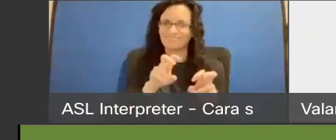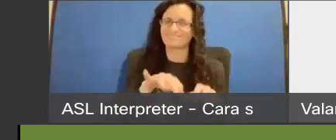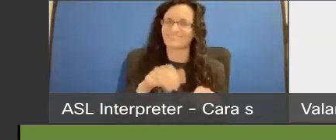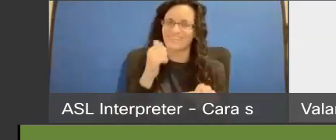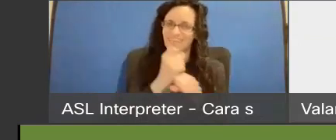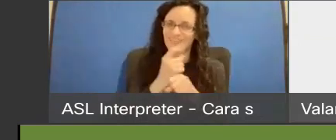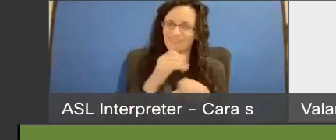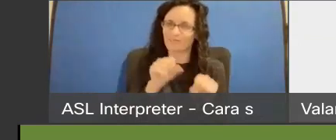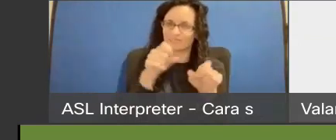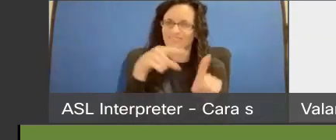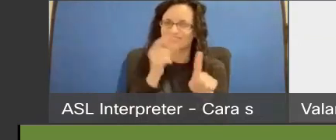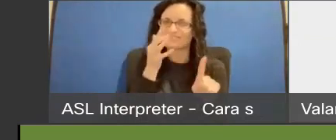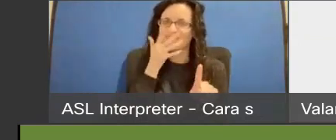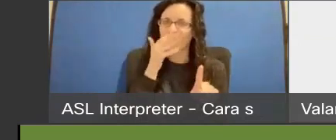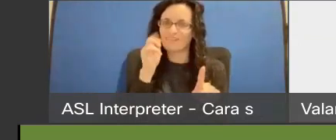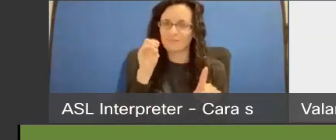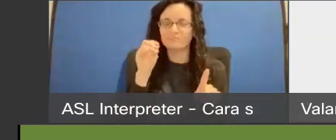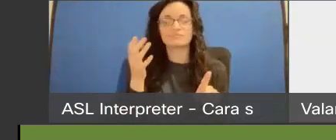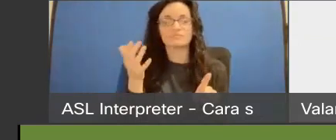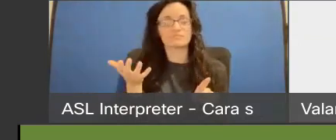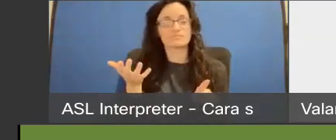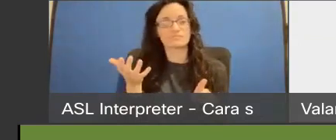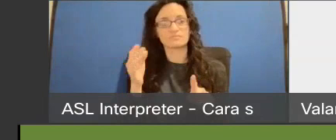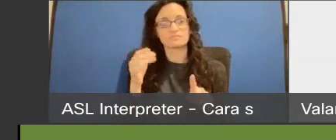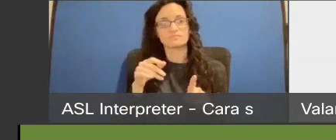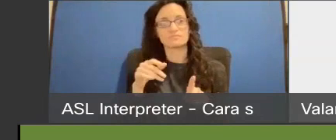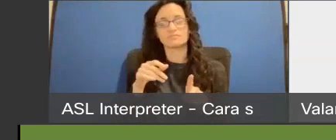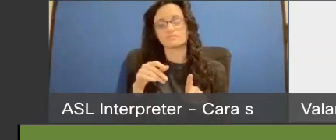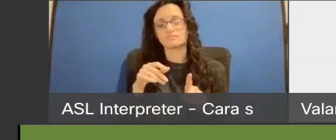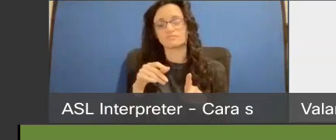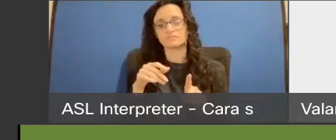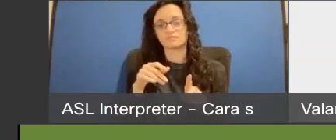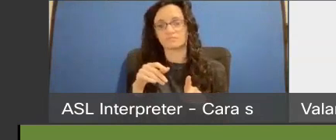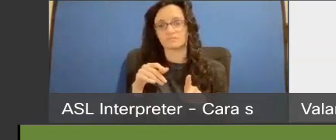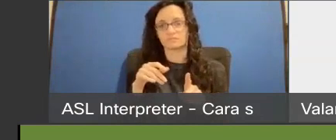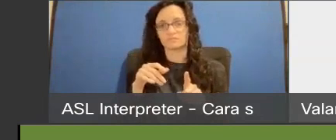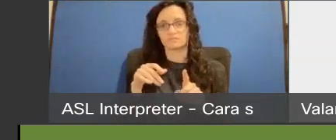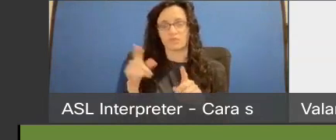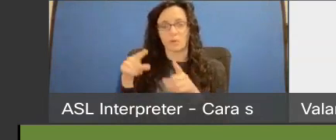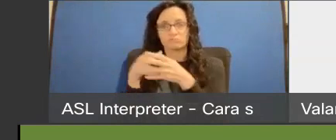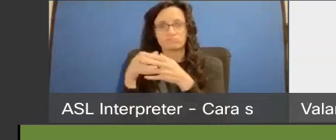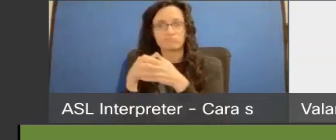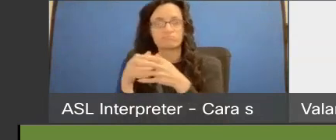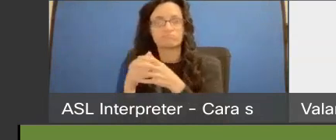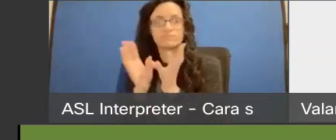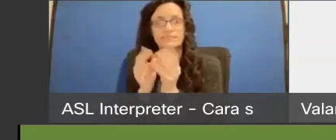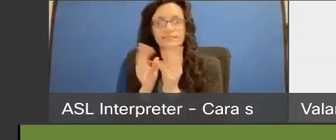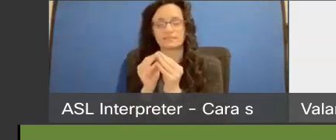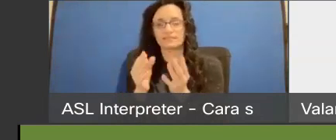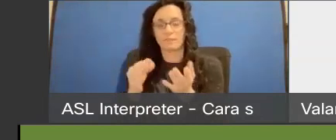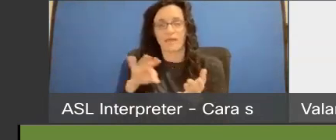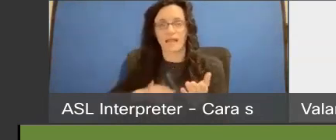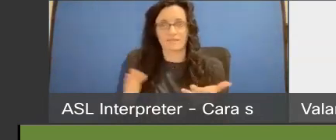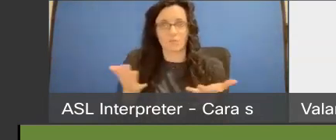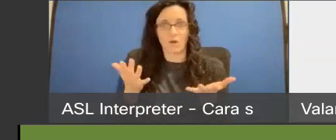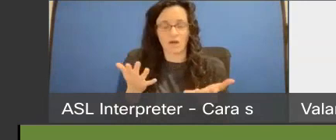to talk about just this. And then one thing, what the real takeaway from those meetings has been that the basic message for any of us